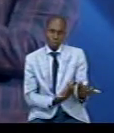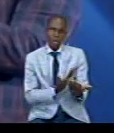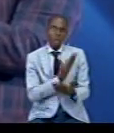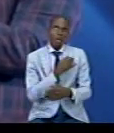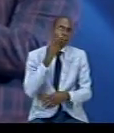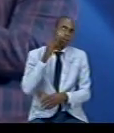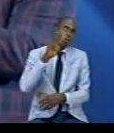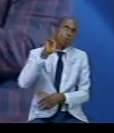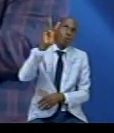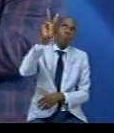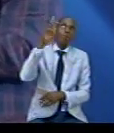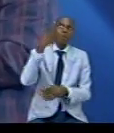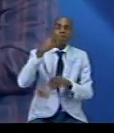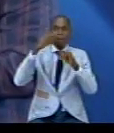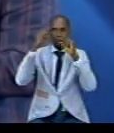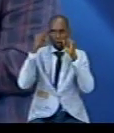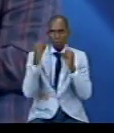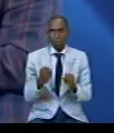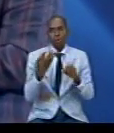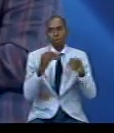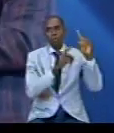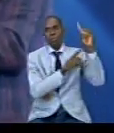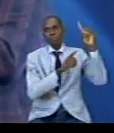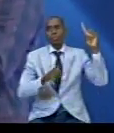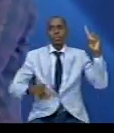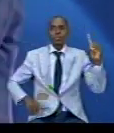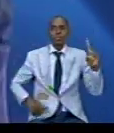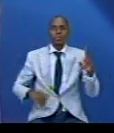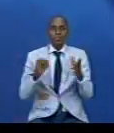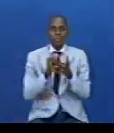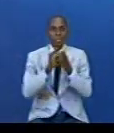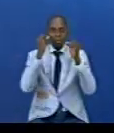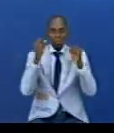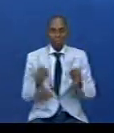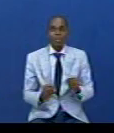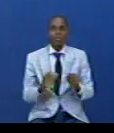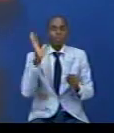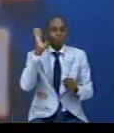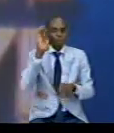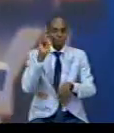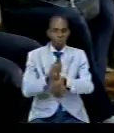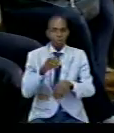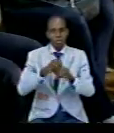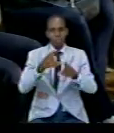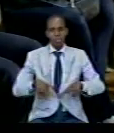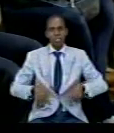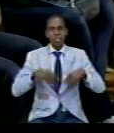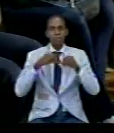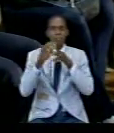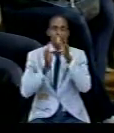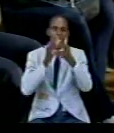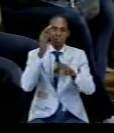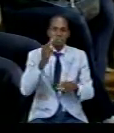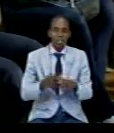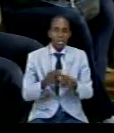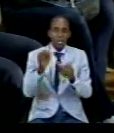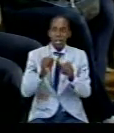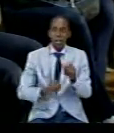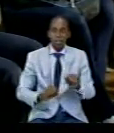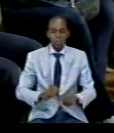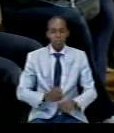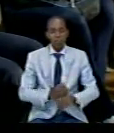power of the Lord. That power will work in your life. Every